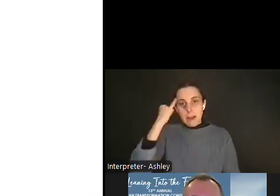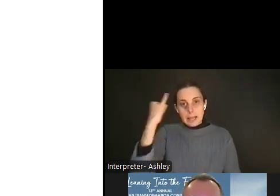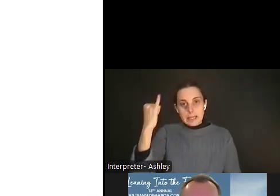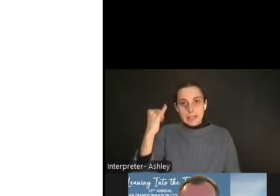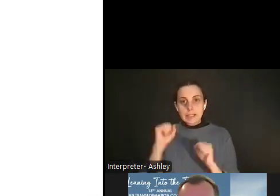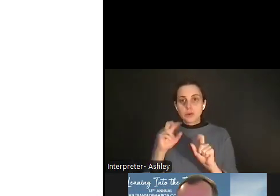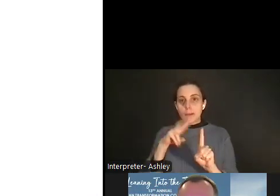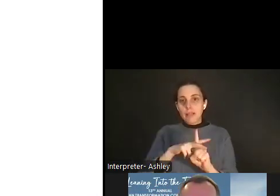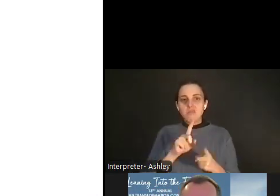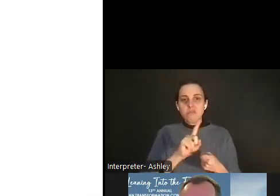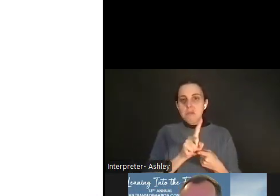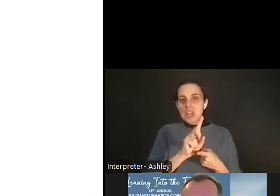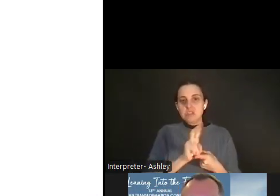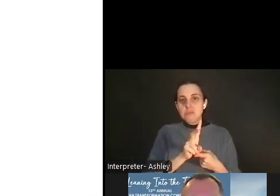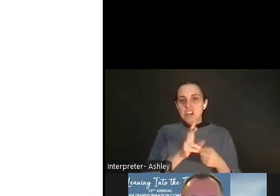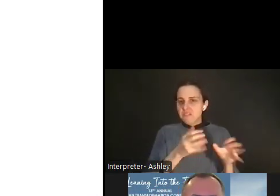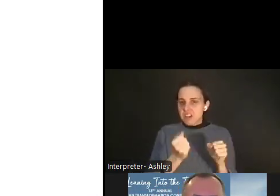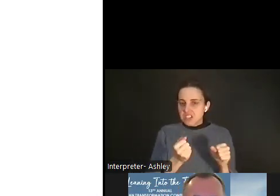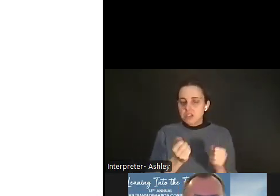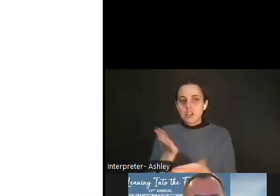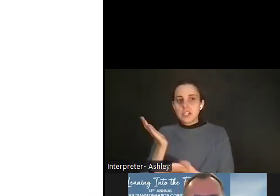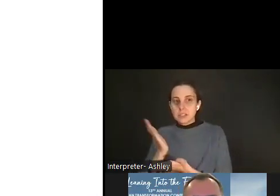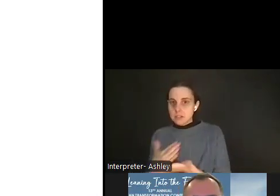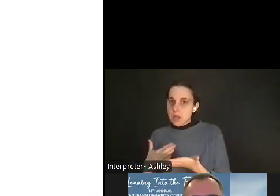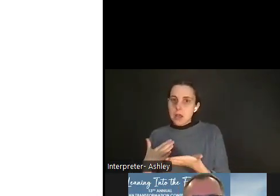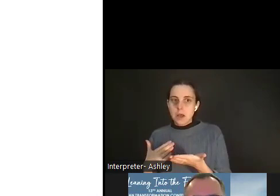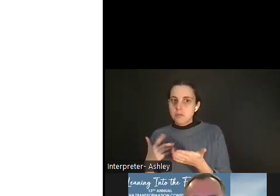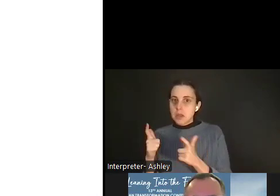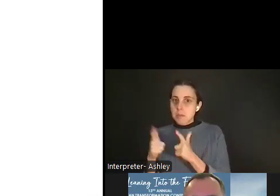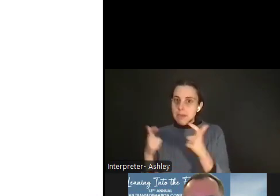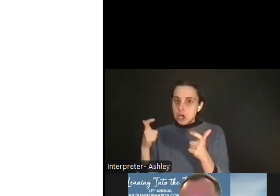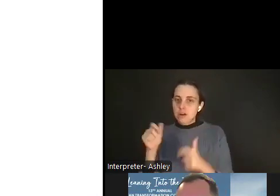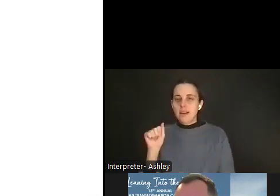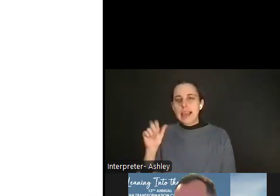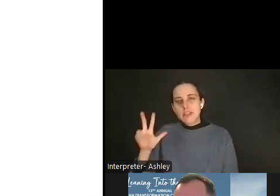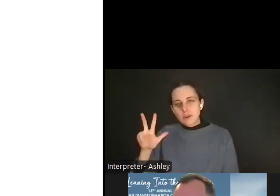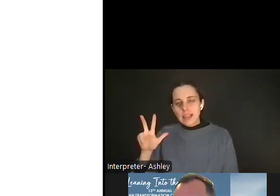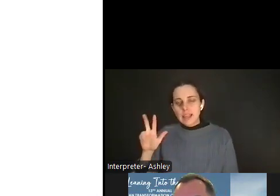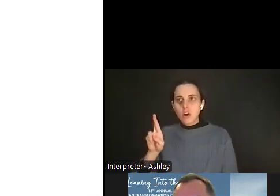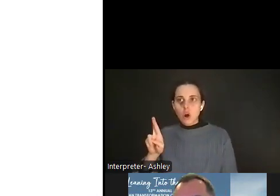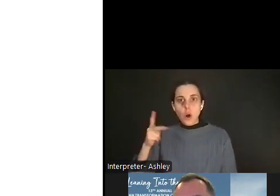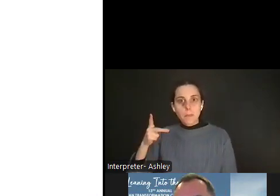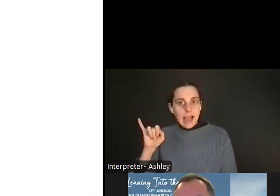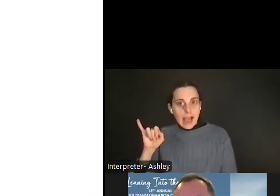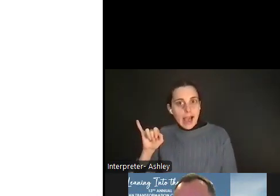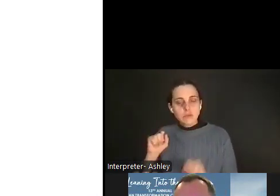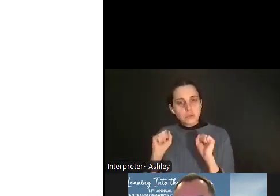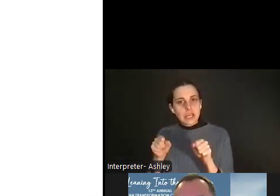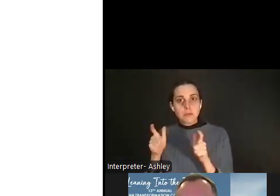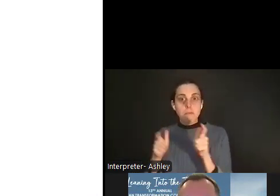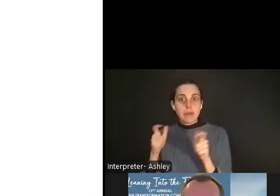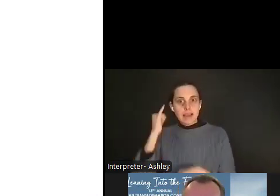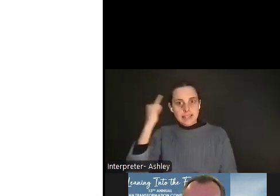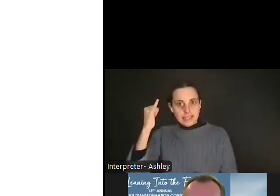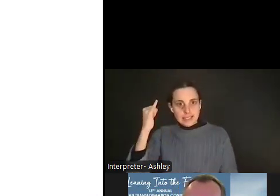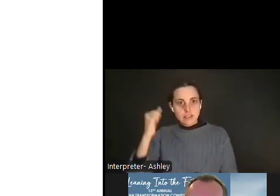some bigger ones, like A3s or RPIs. And then the key here, to be able to have